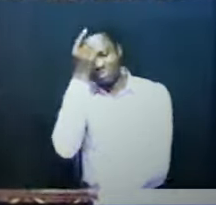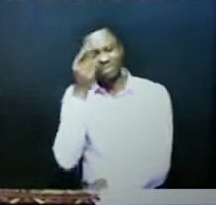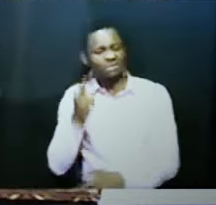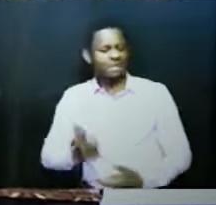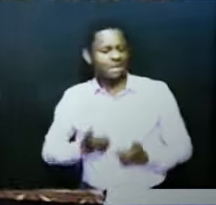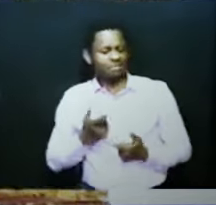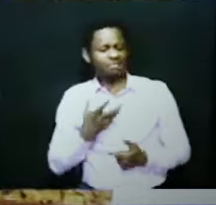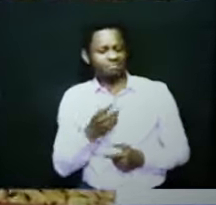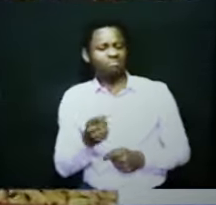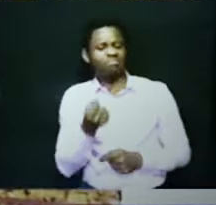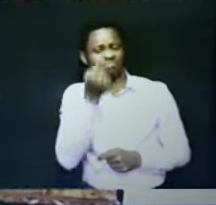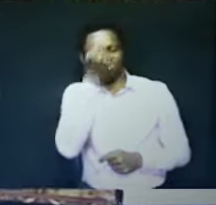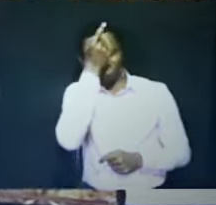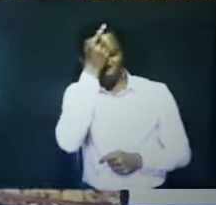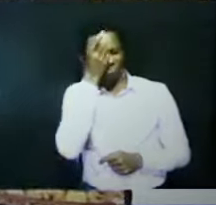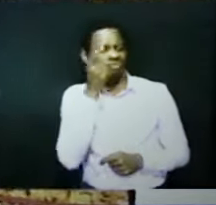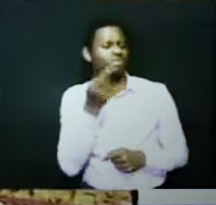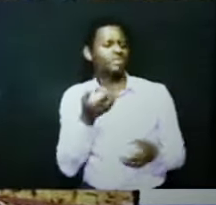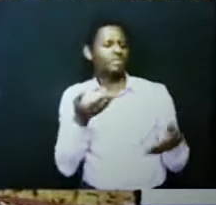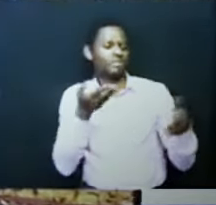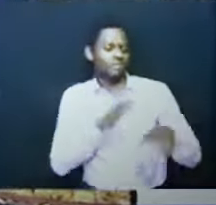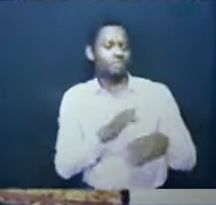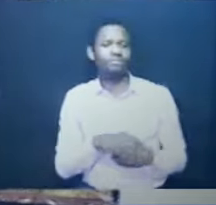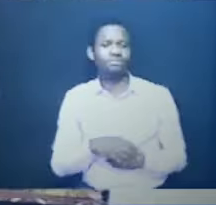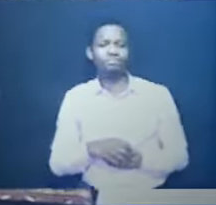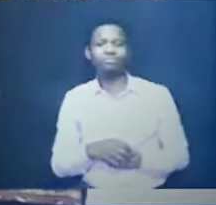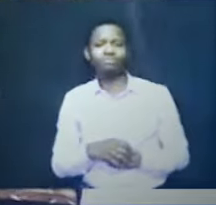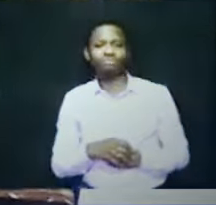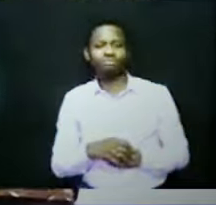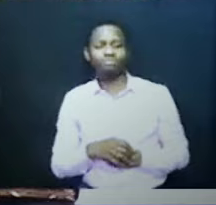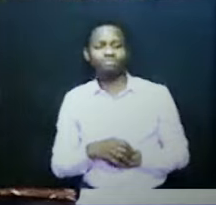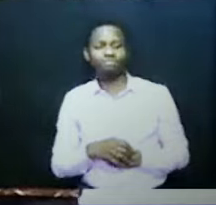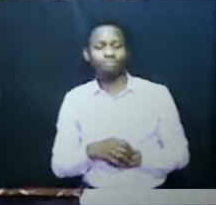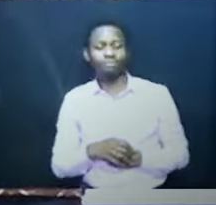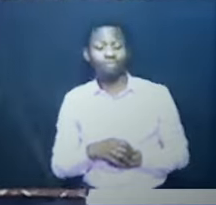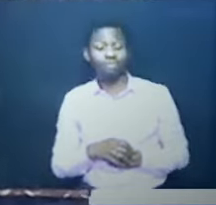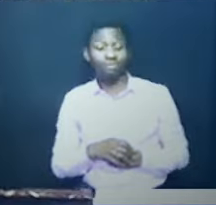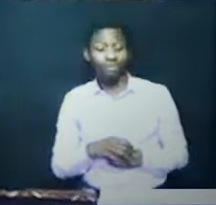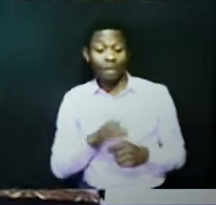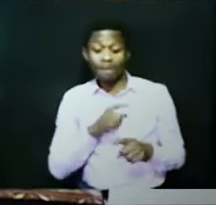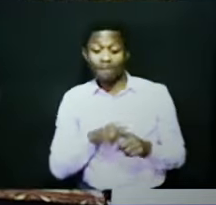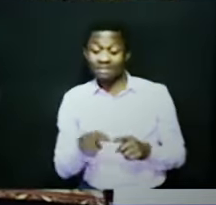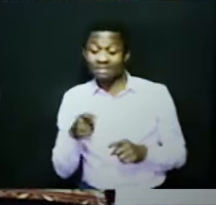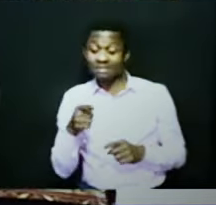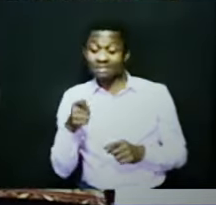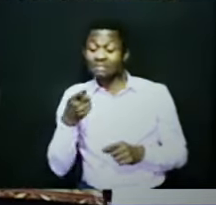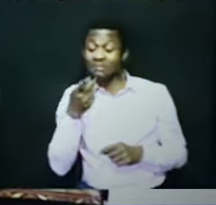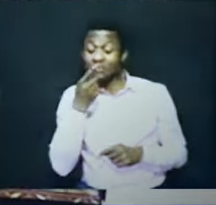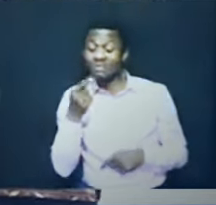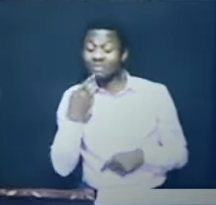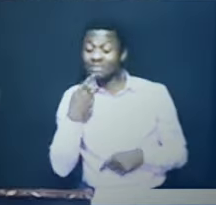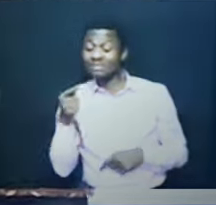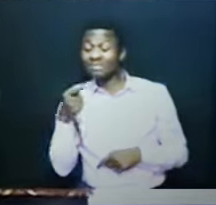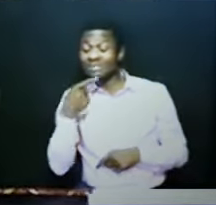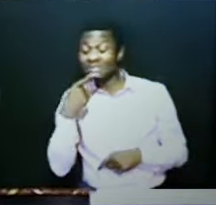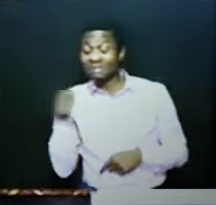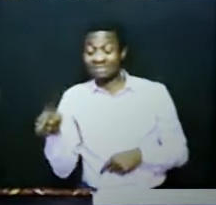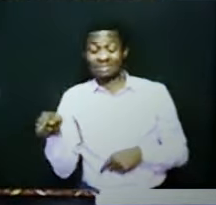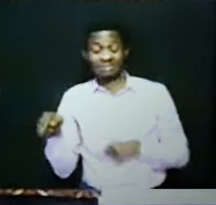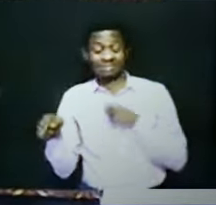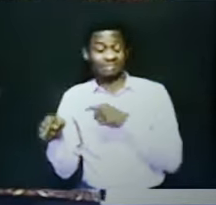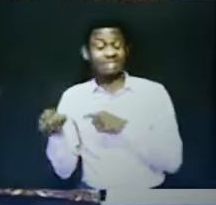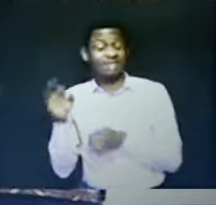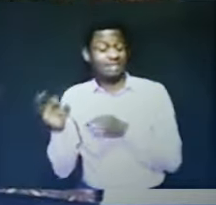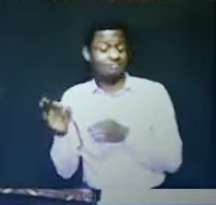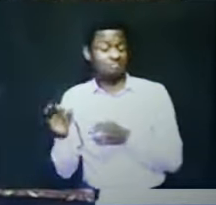It's more for Paul not he was say now or scientific and cancer, but he said if he has to be spared and he